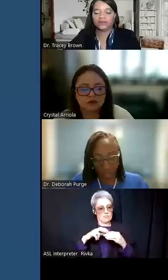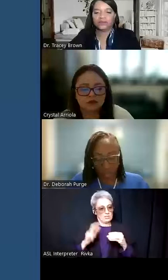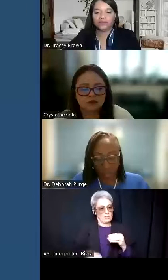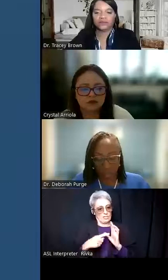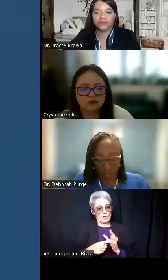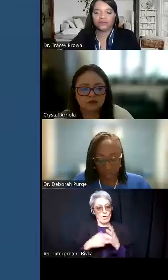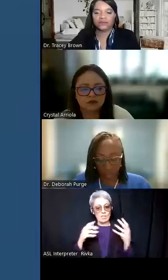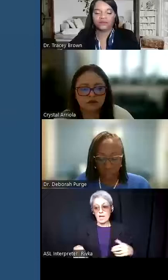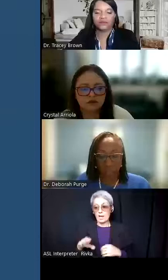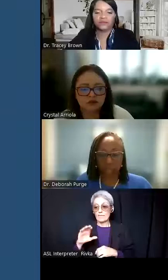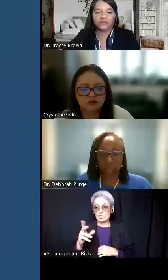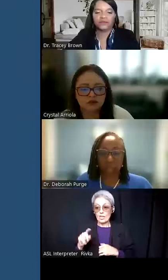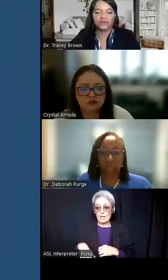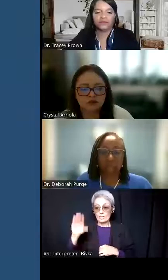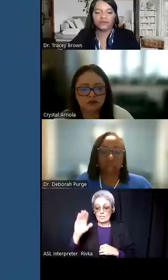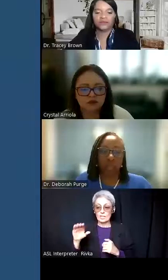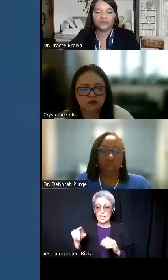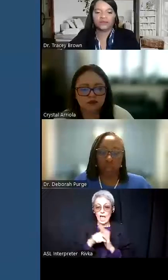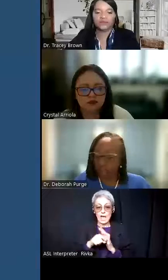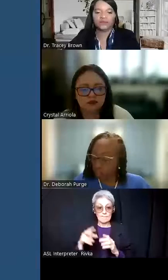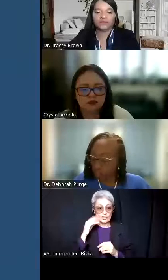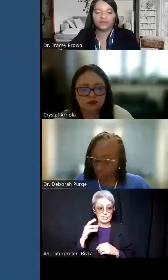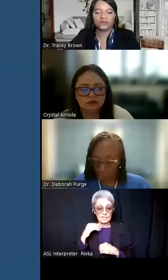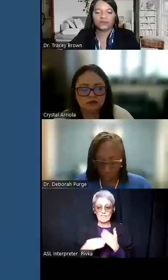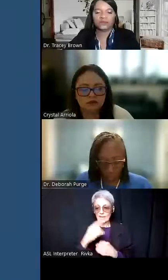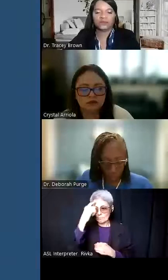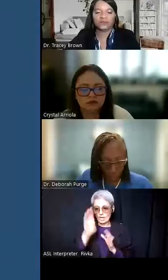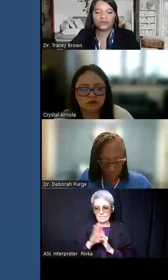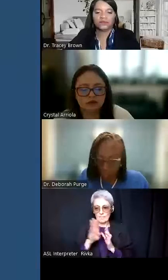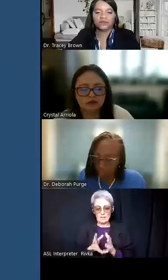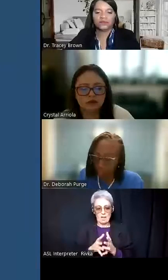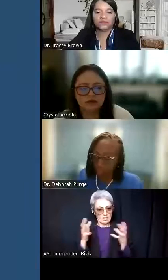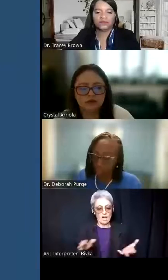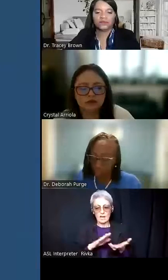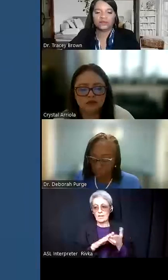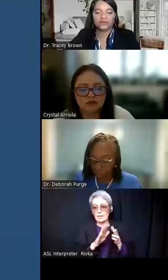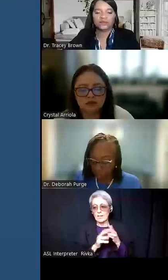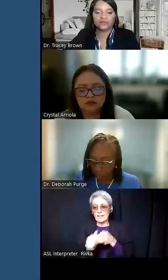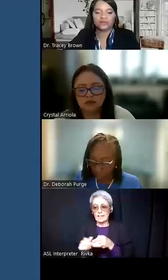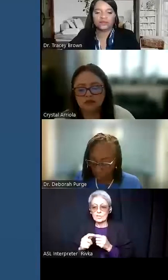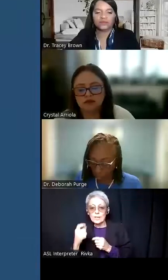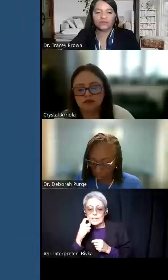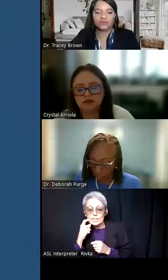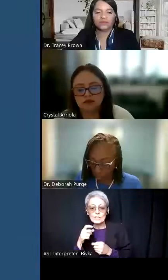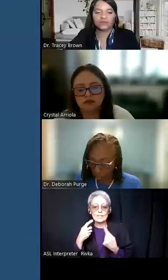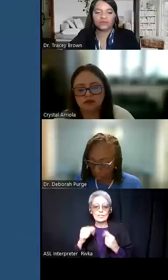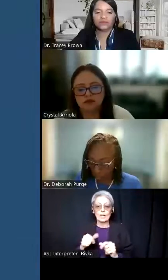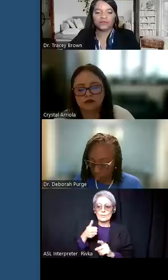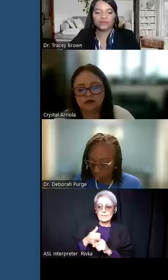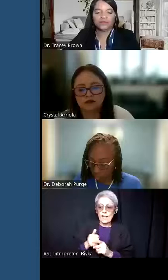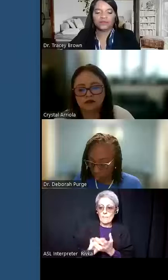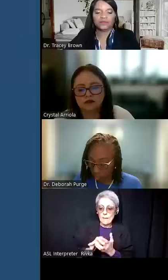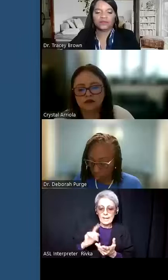adversity affect brain development drastically, leading to addictions, attempts at self-medication, impacted